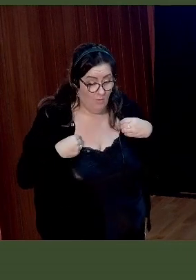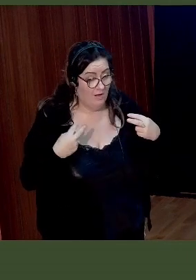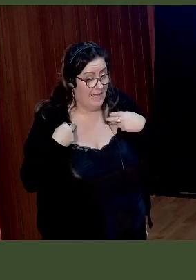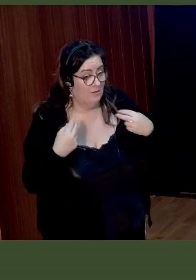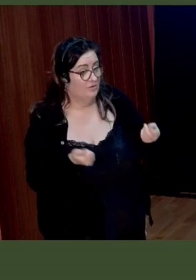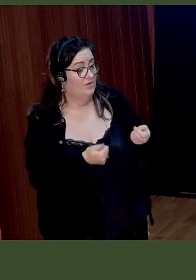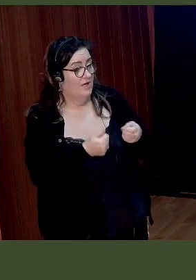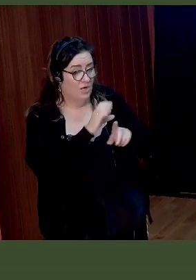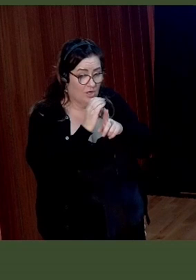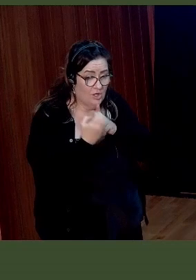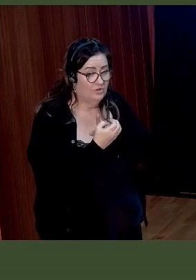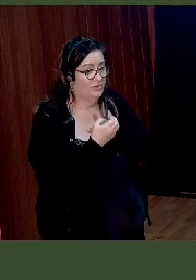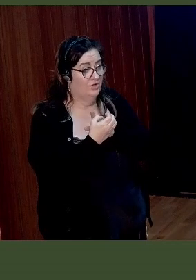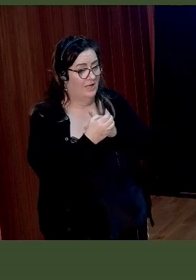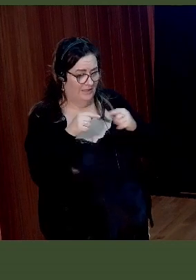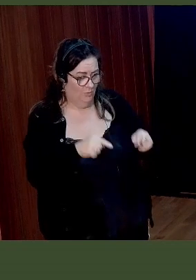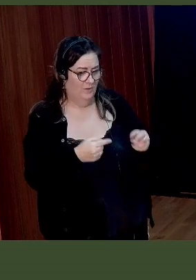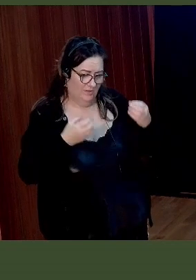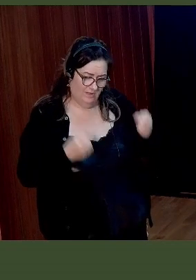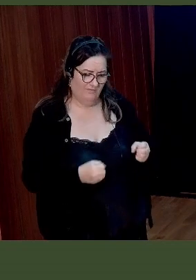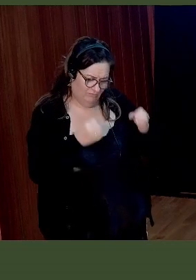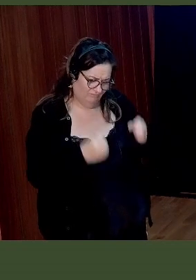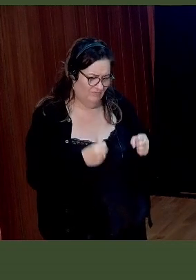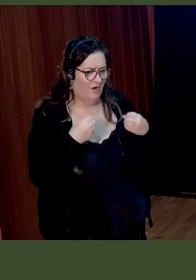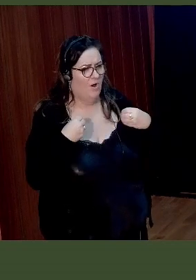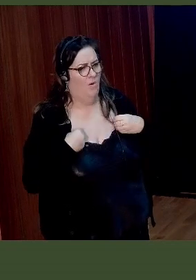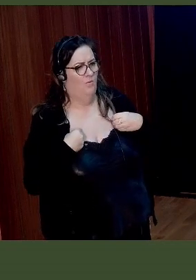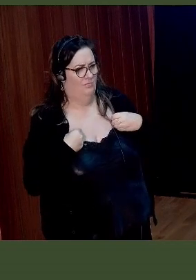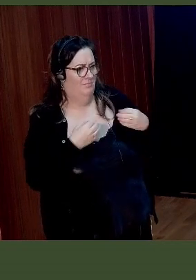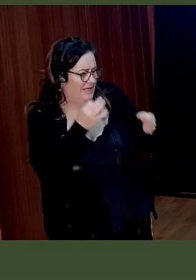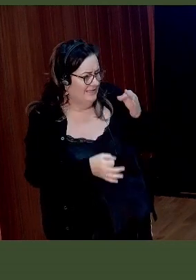common culture, and that that nation wished to have a political self-determination.